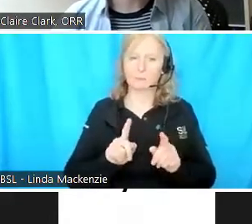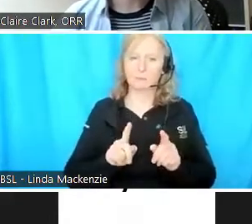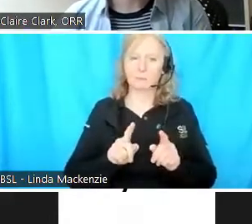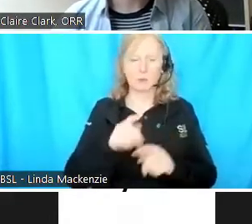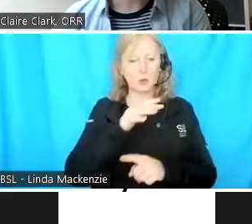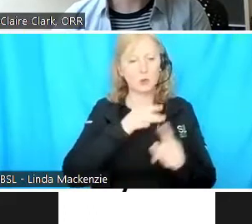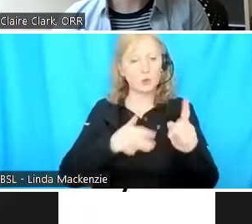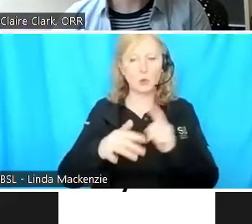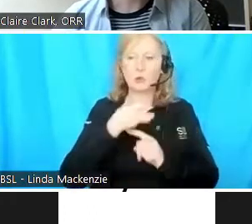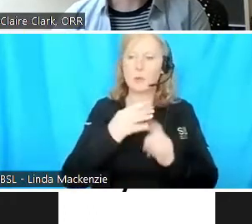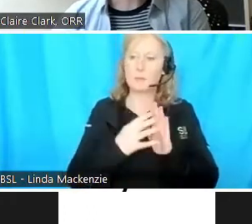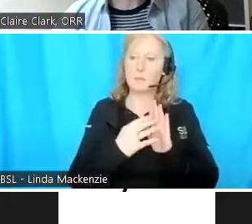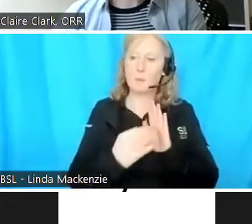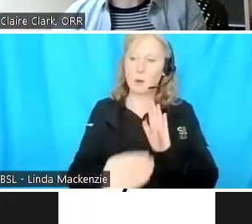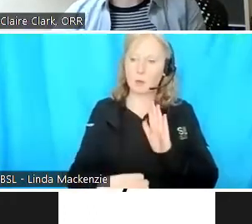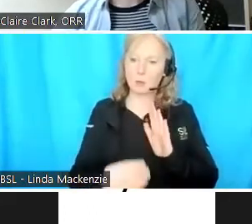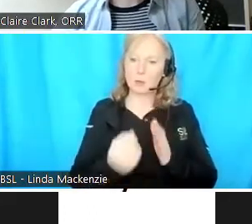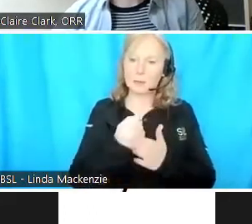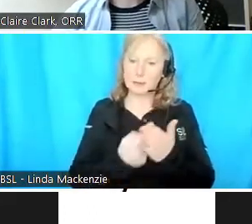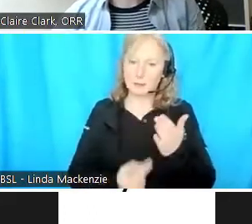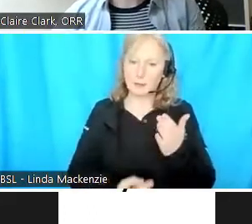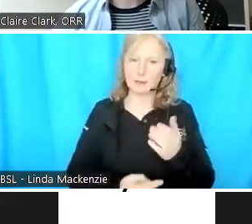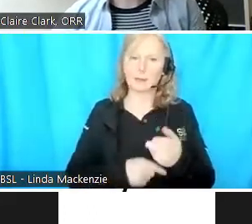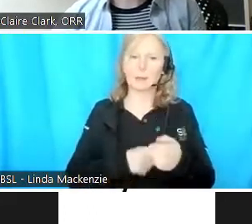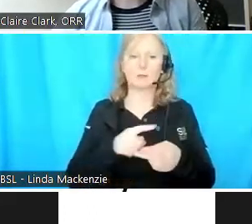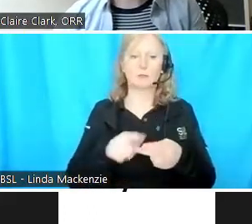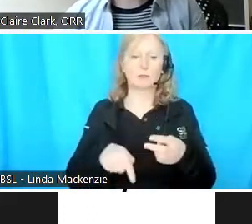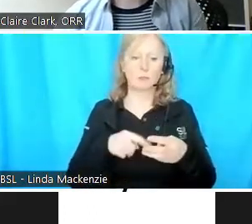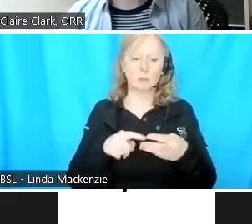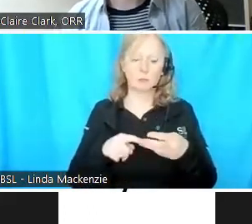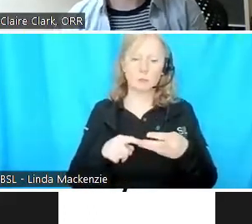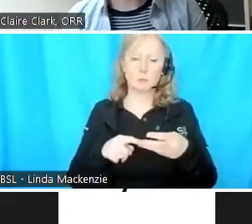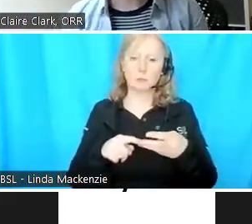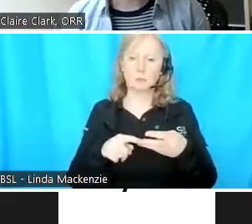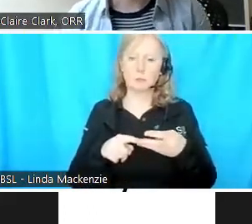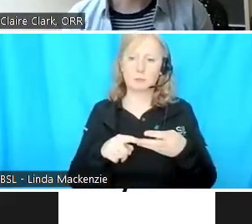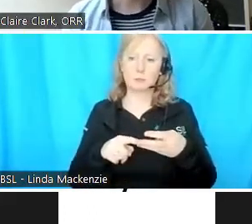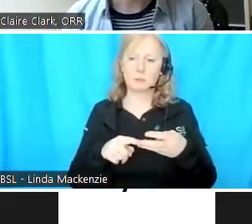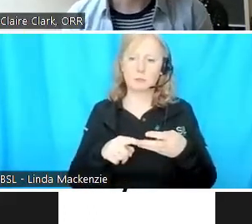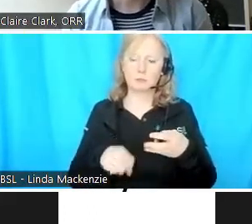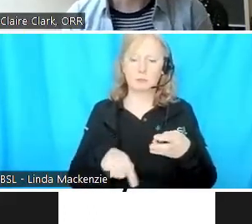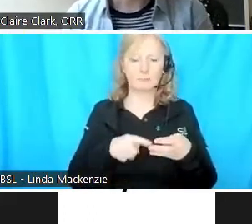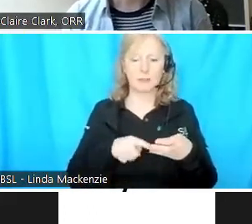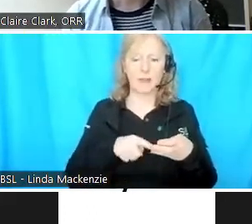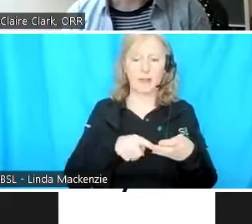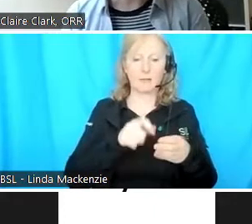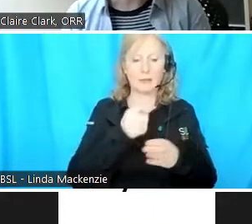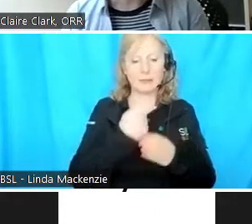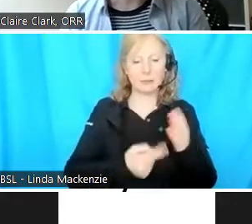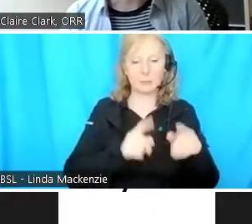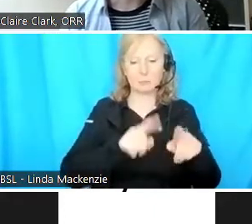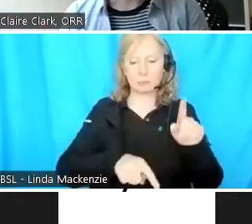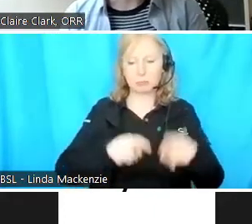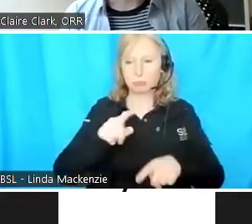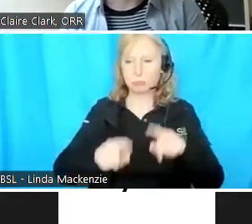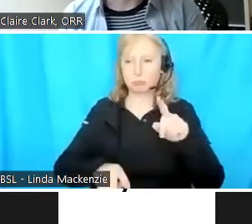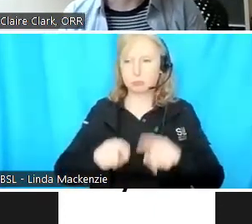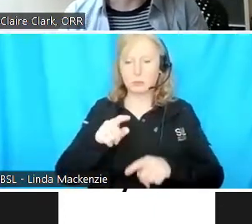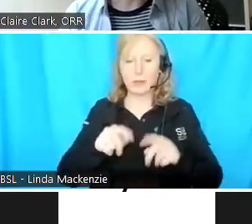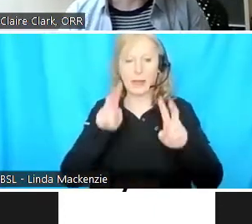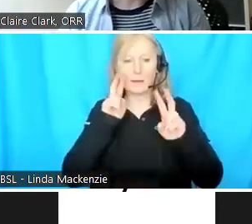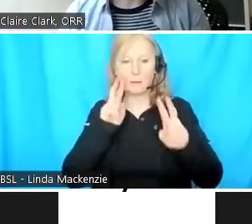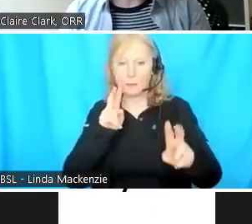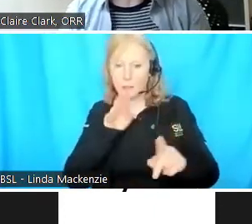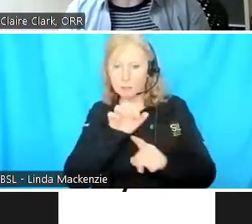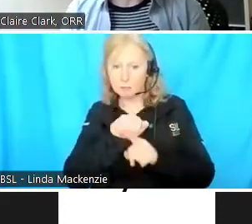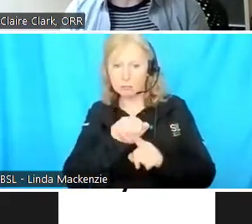model of disability. It recognises that there are a range of disabilities, including visible and